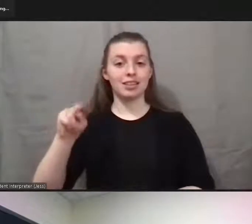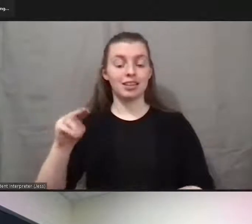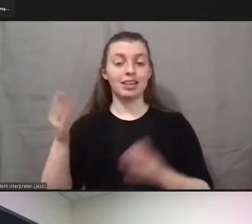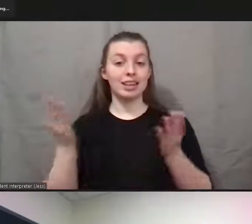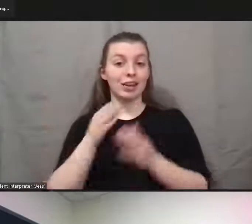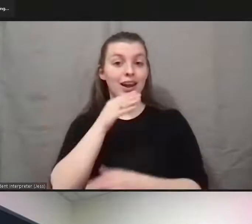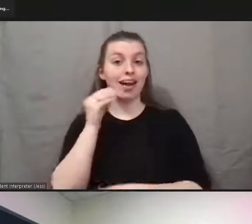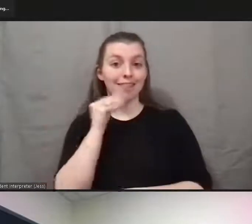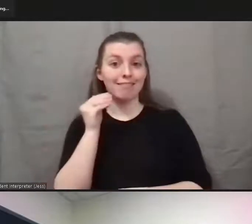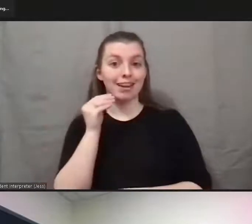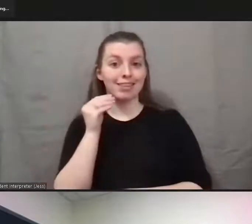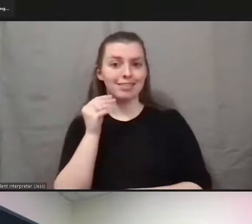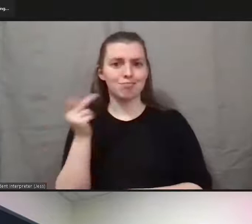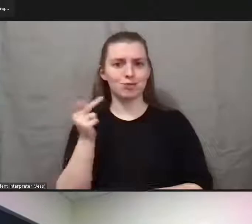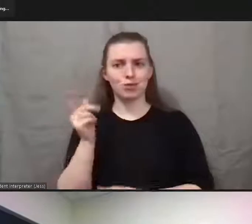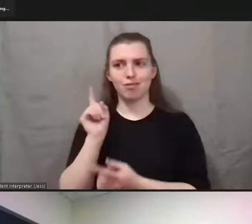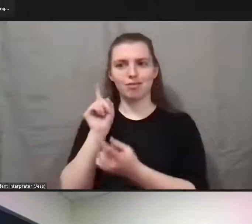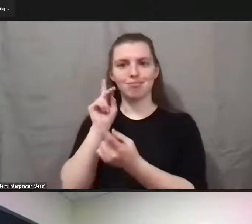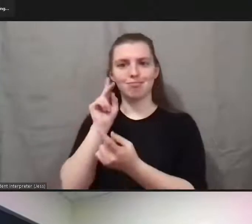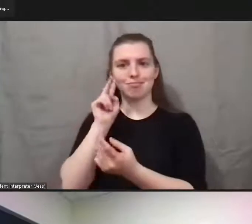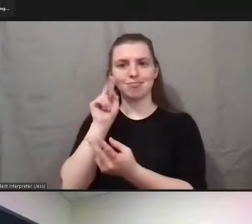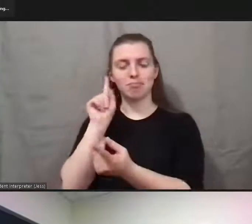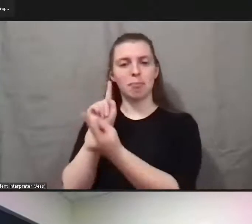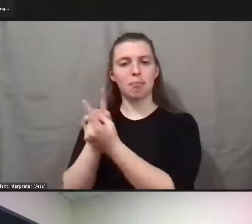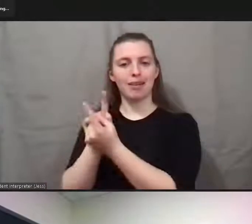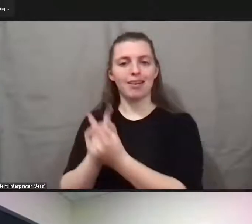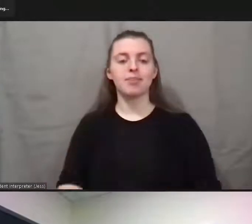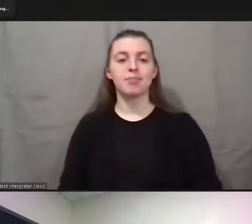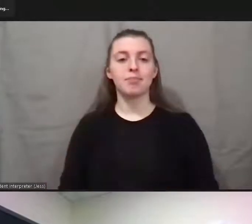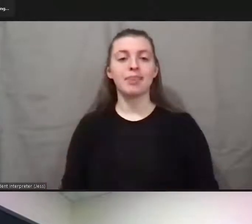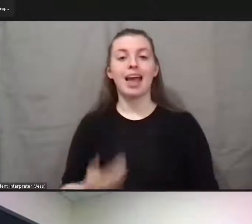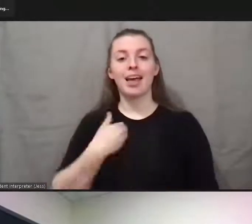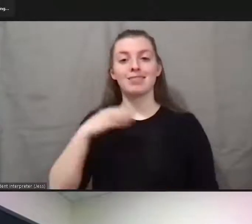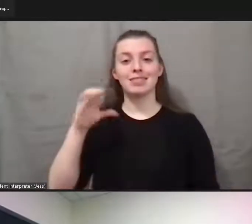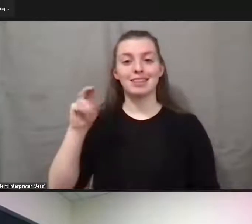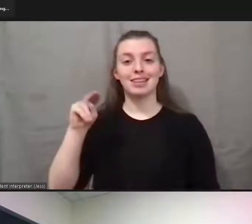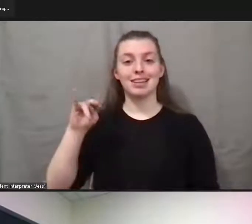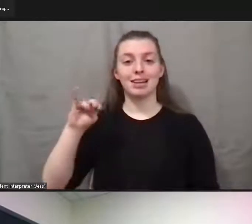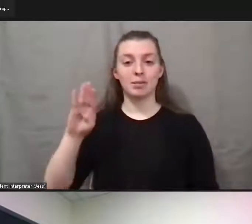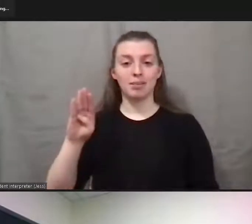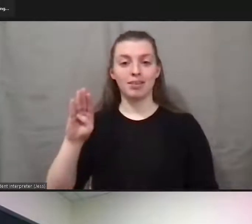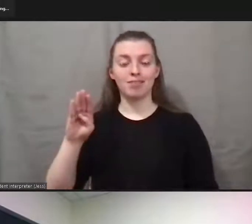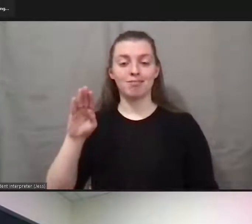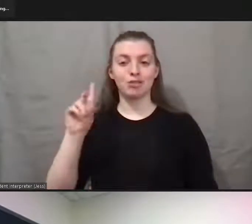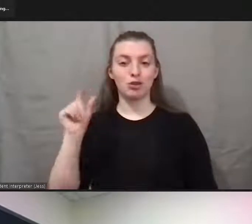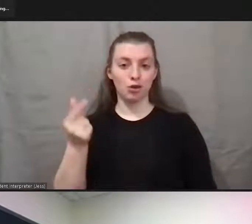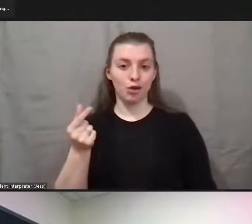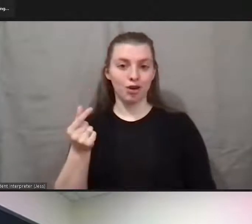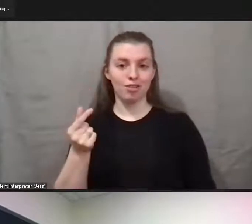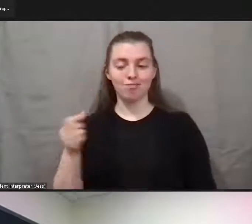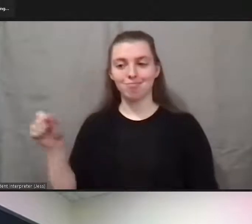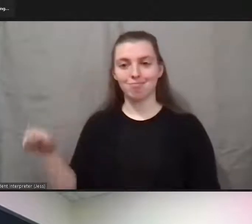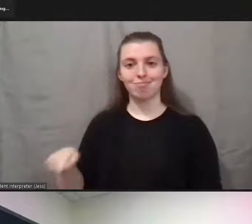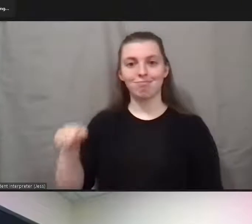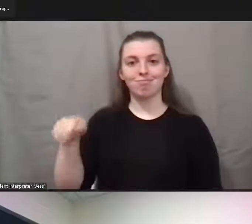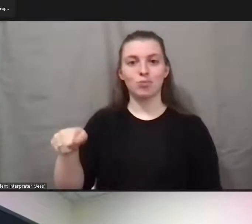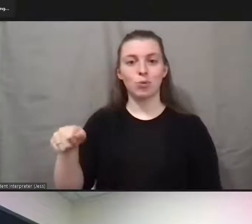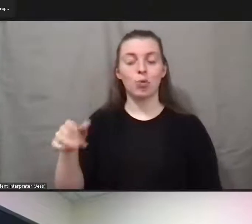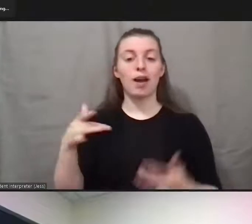I brought the CNIB dog that we were raising at the time to the event, and